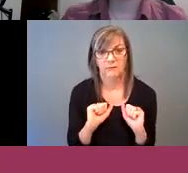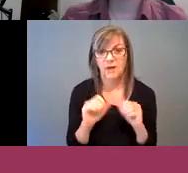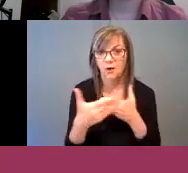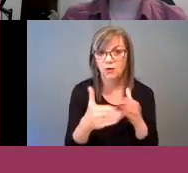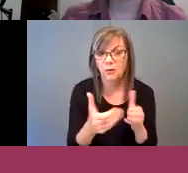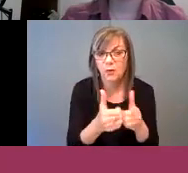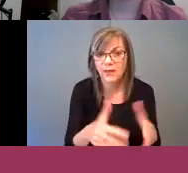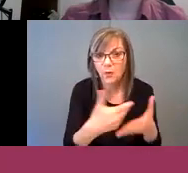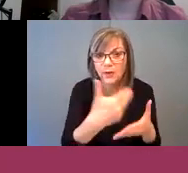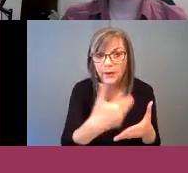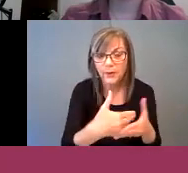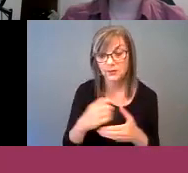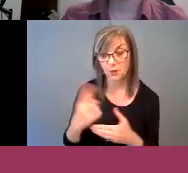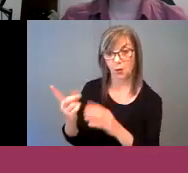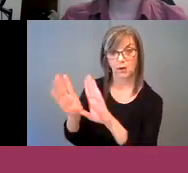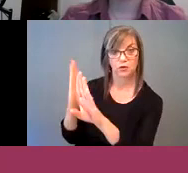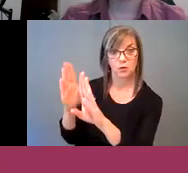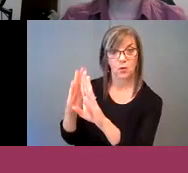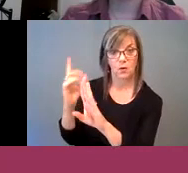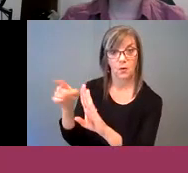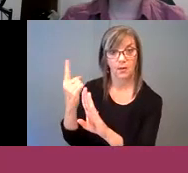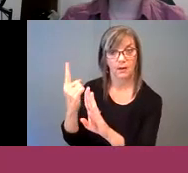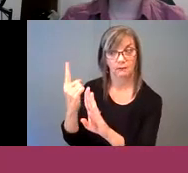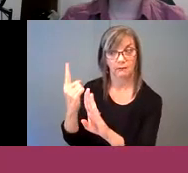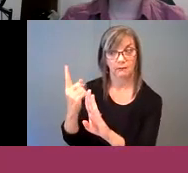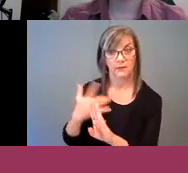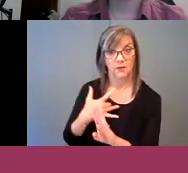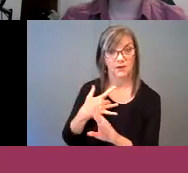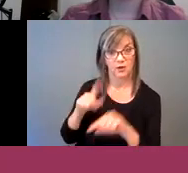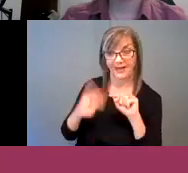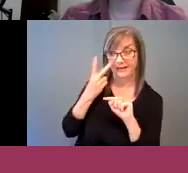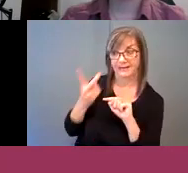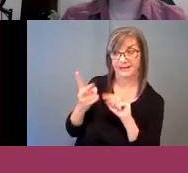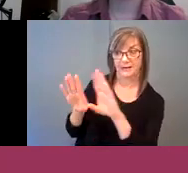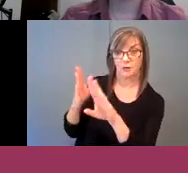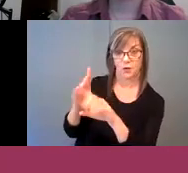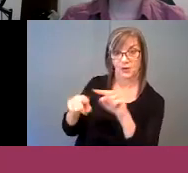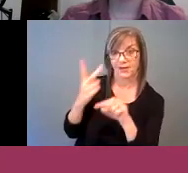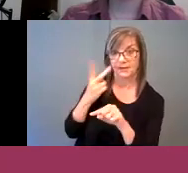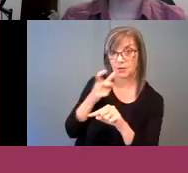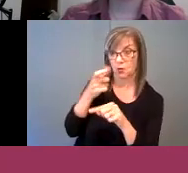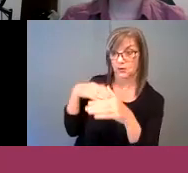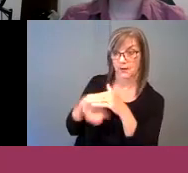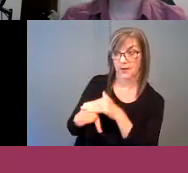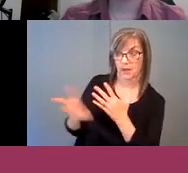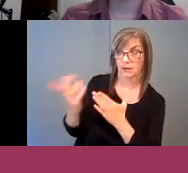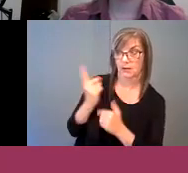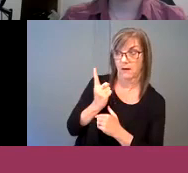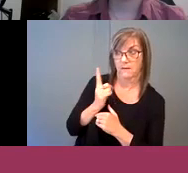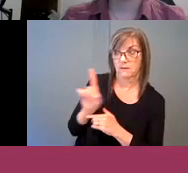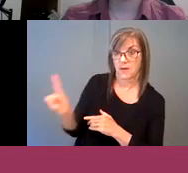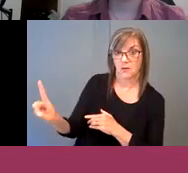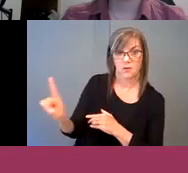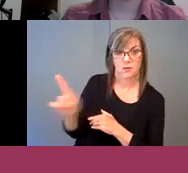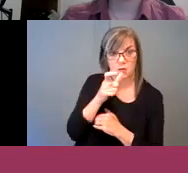has one door, and maybe you're not even able to face the door and see who's coming in and coming out. So what does the